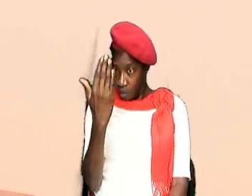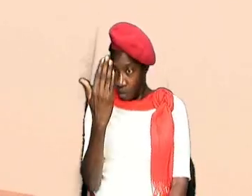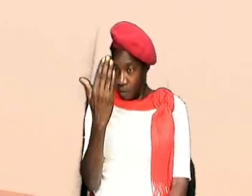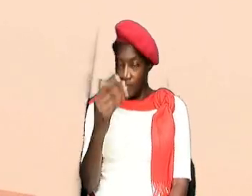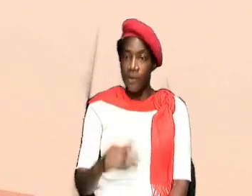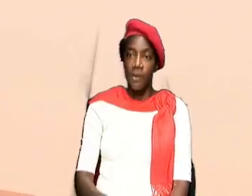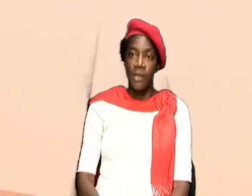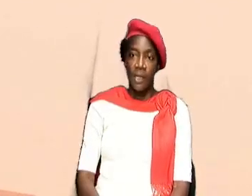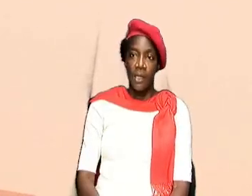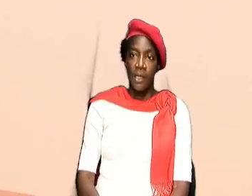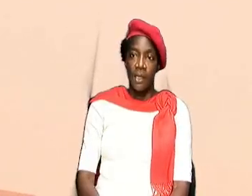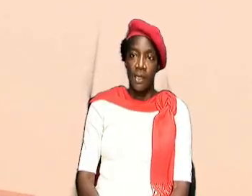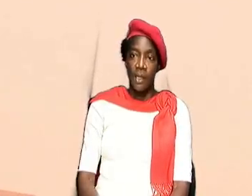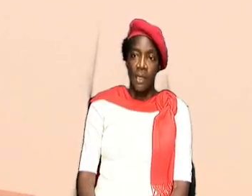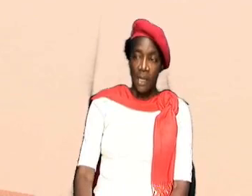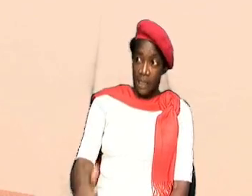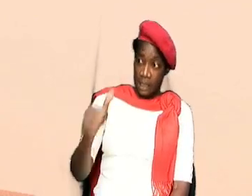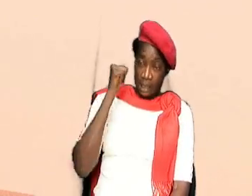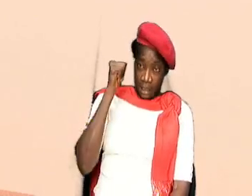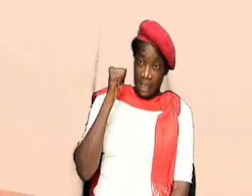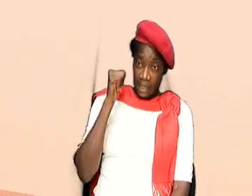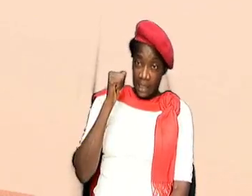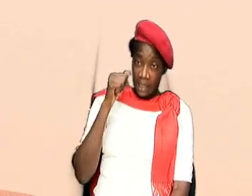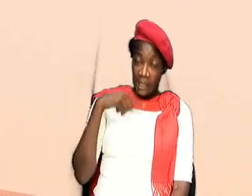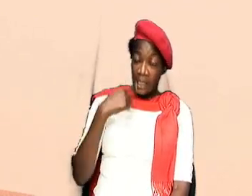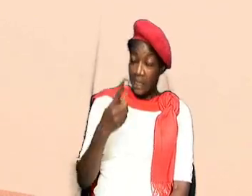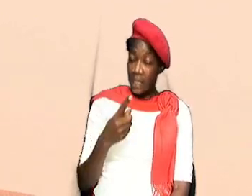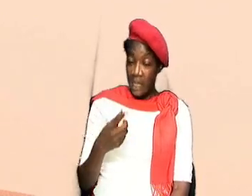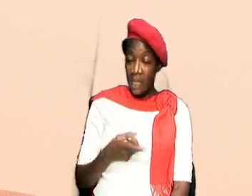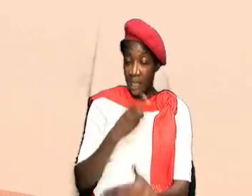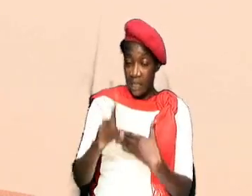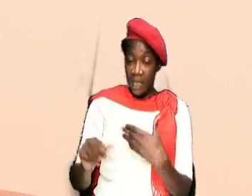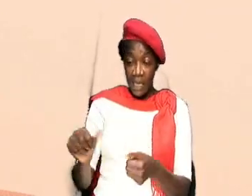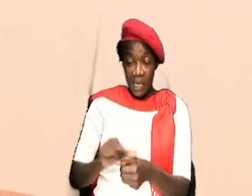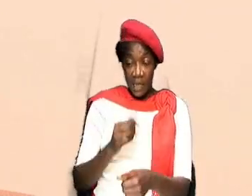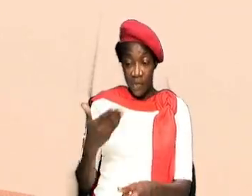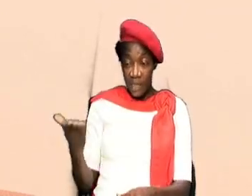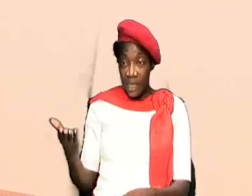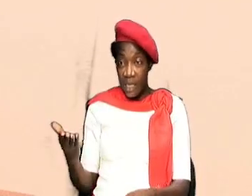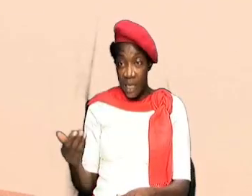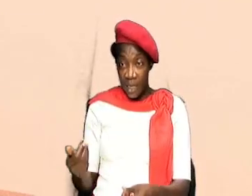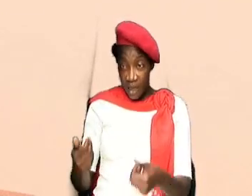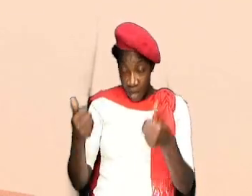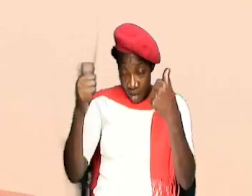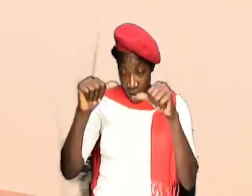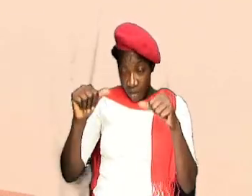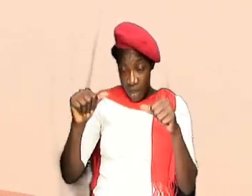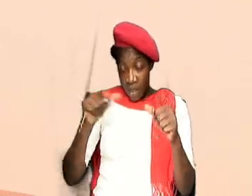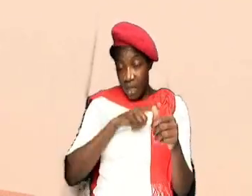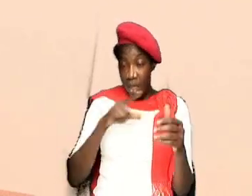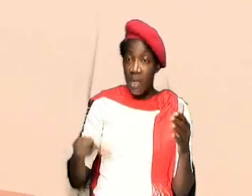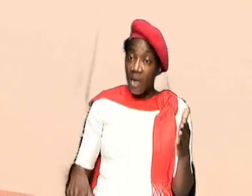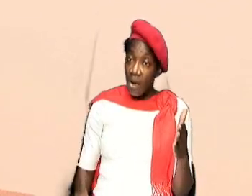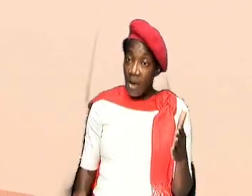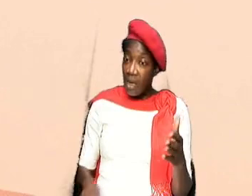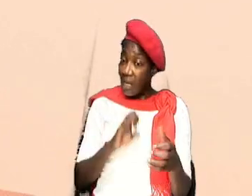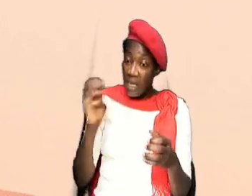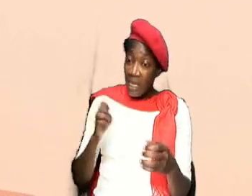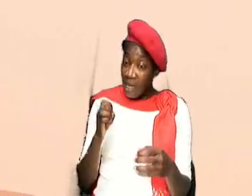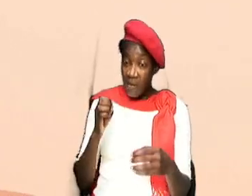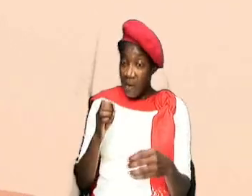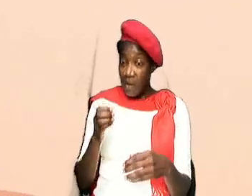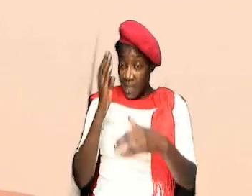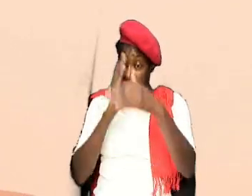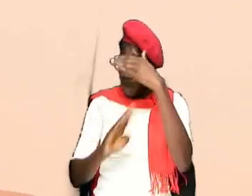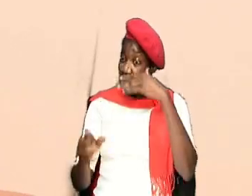he denied it. He said that he did everything, you know, he obeyed the Lord's commandment, even when the prophet was saying that you